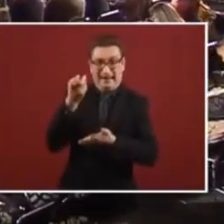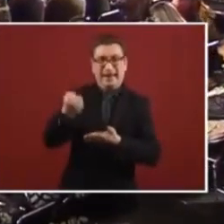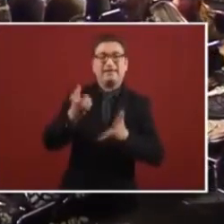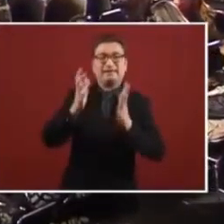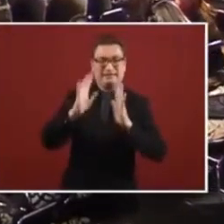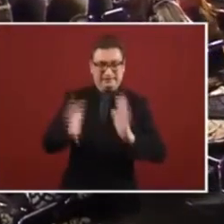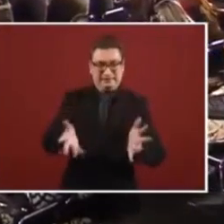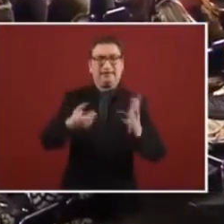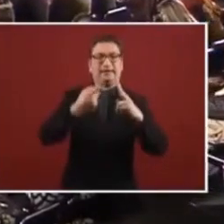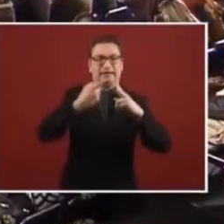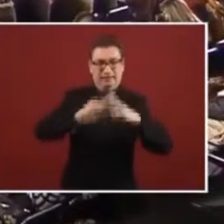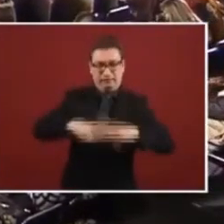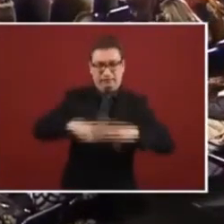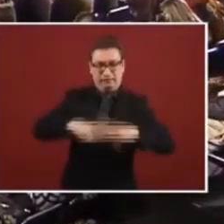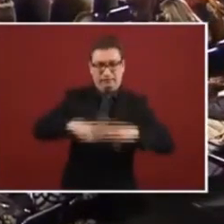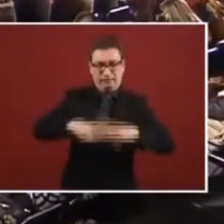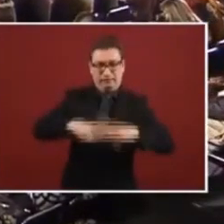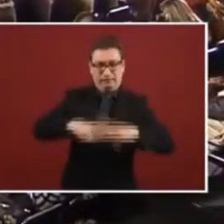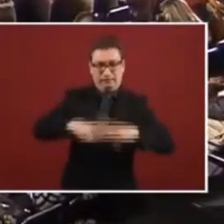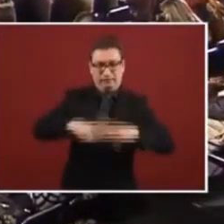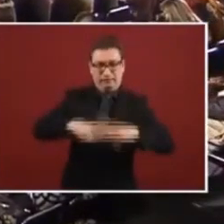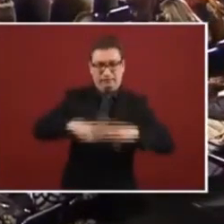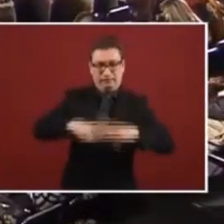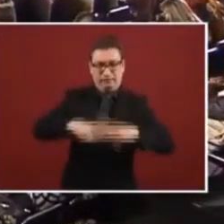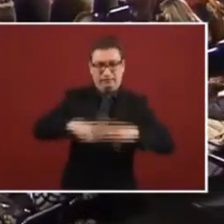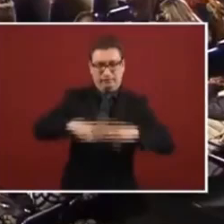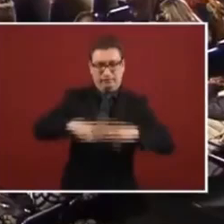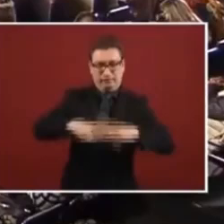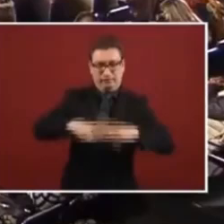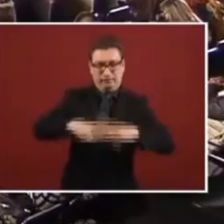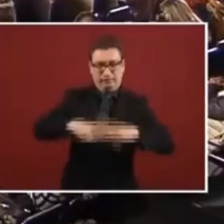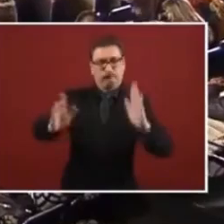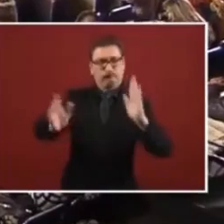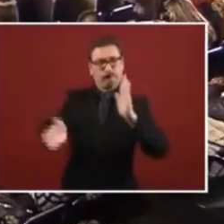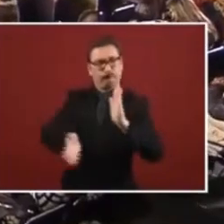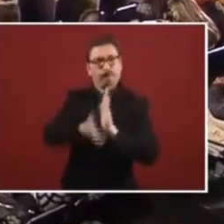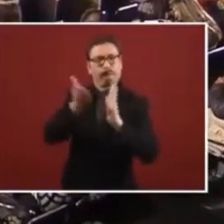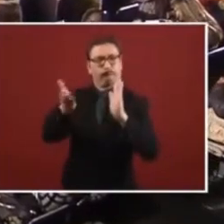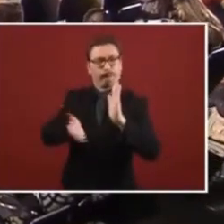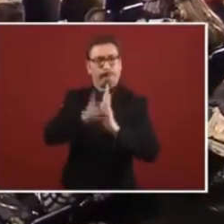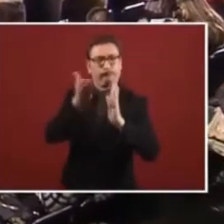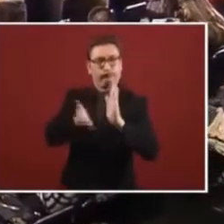con la construcción de la refinería. with the construction of the refinery.